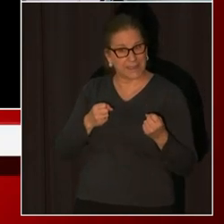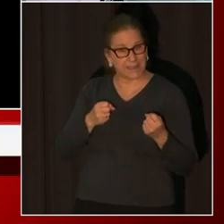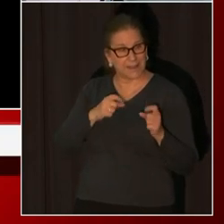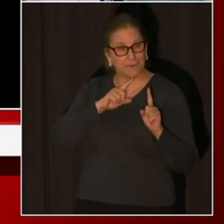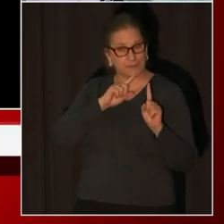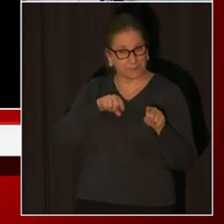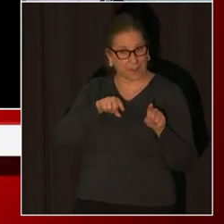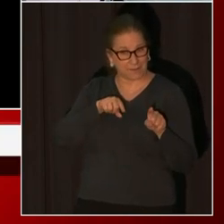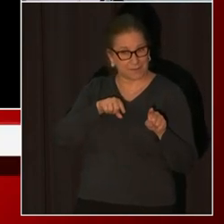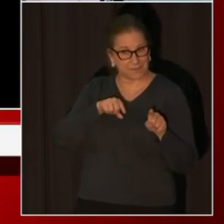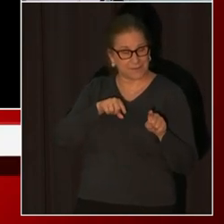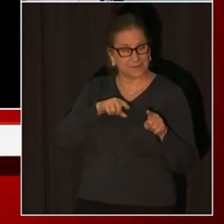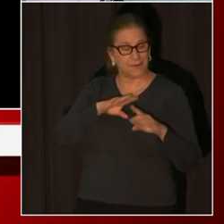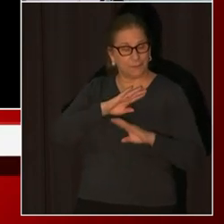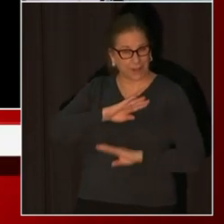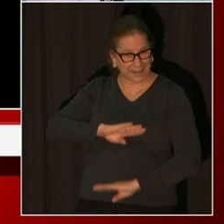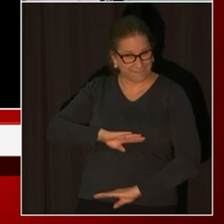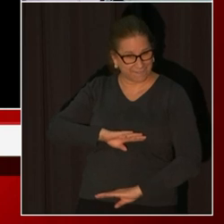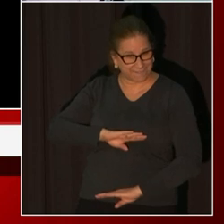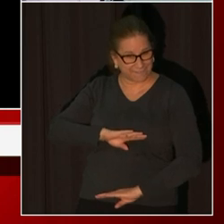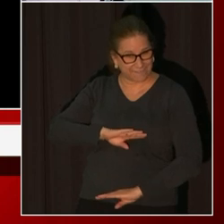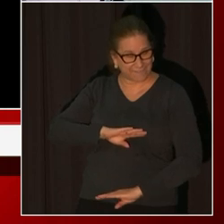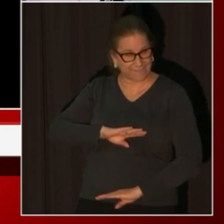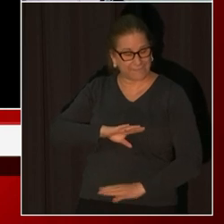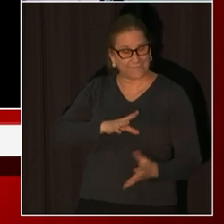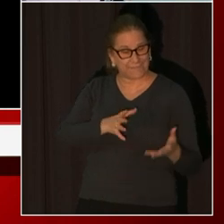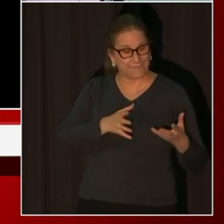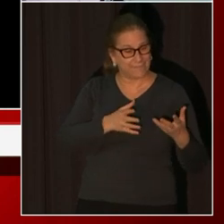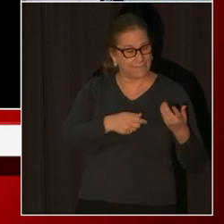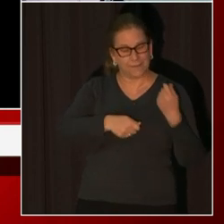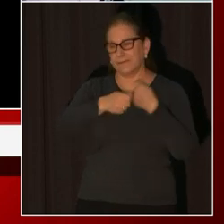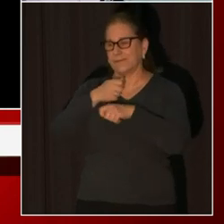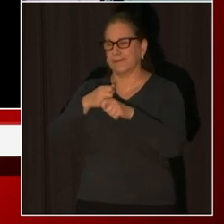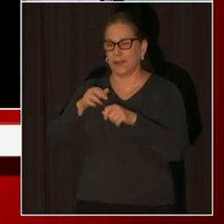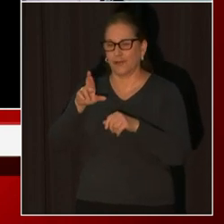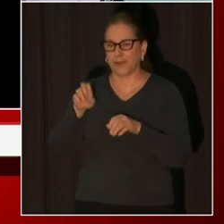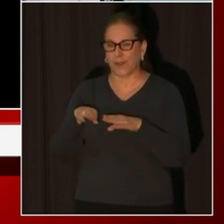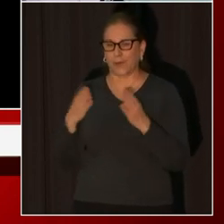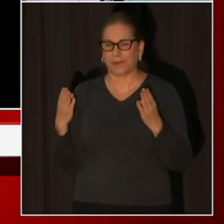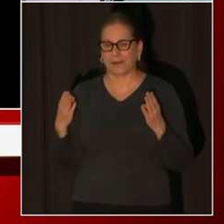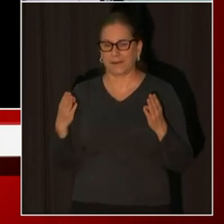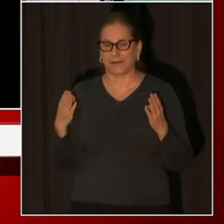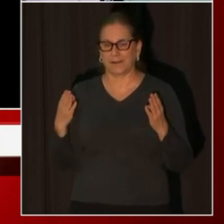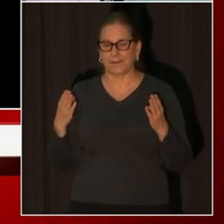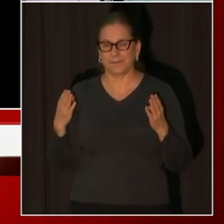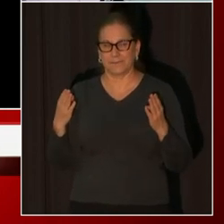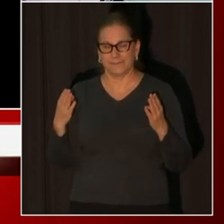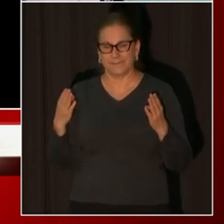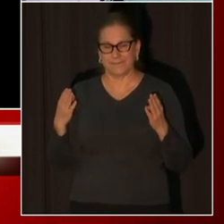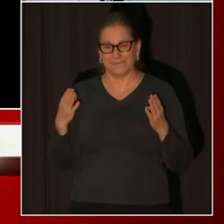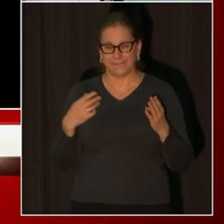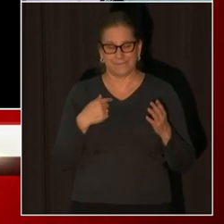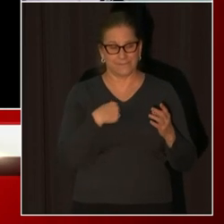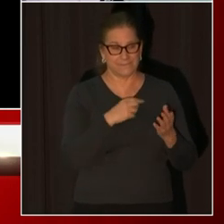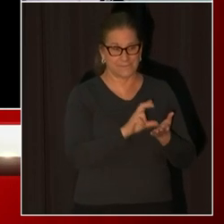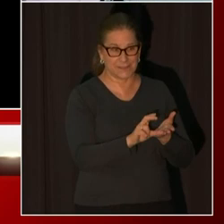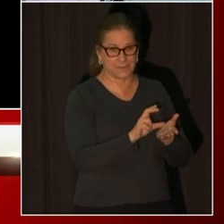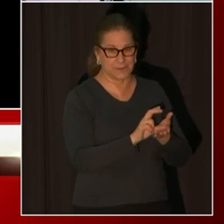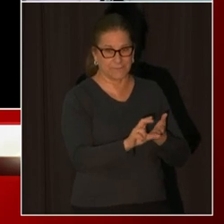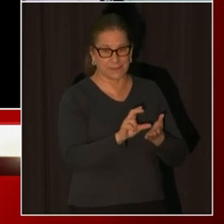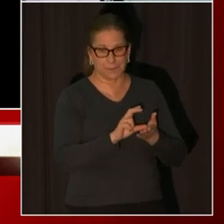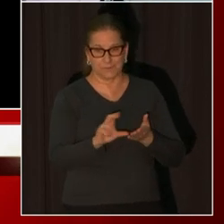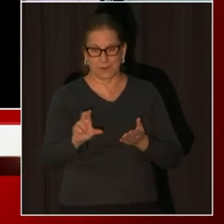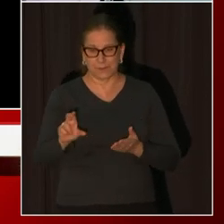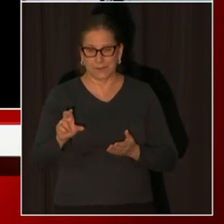district. So let's talk about what some of our specific investments are. The mayor is recommending a 3% increase to the uniform